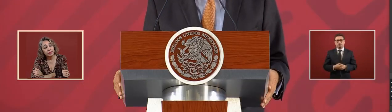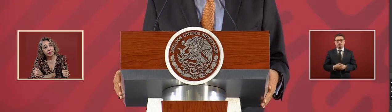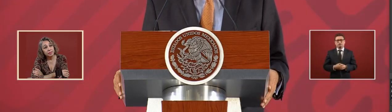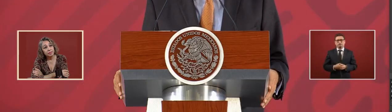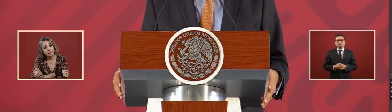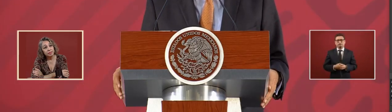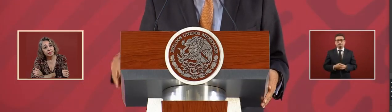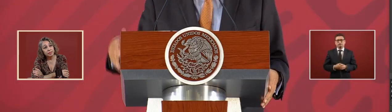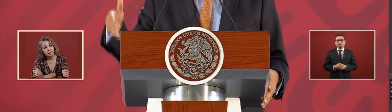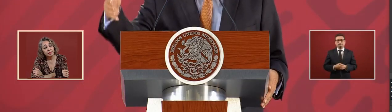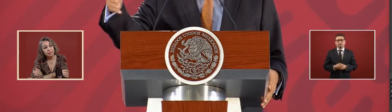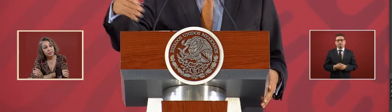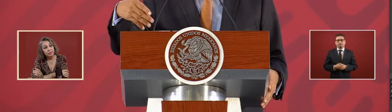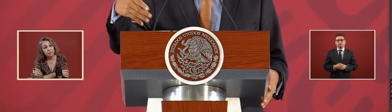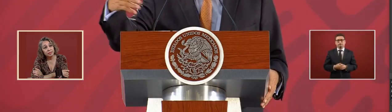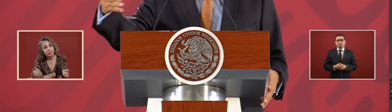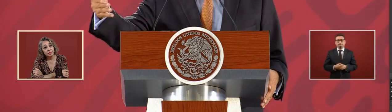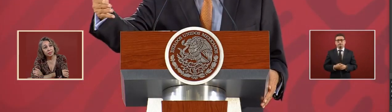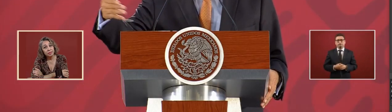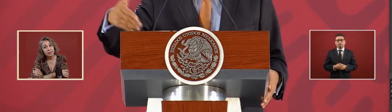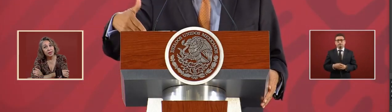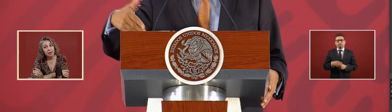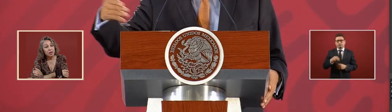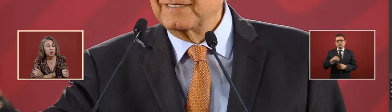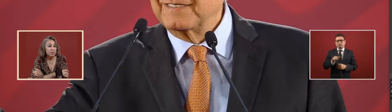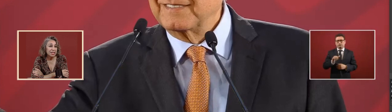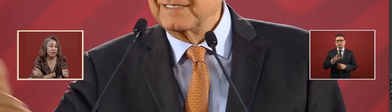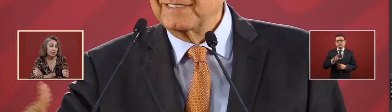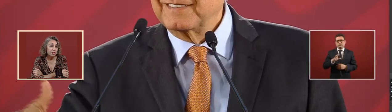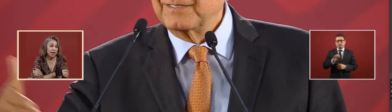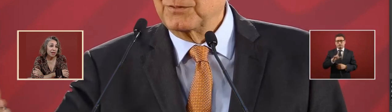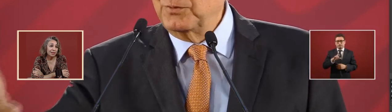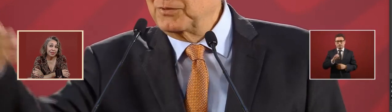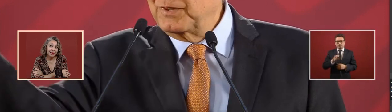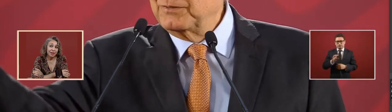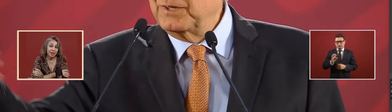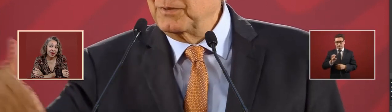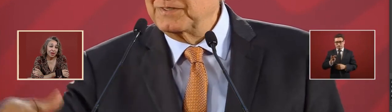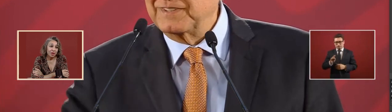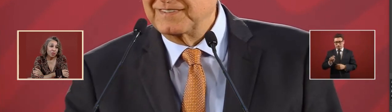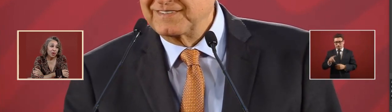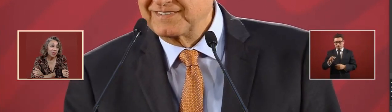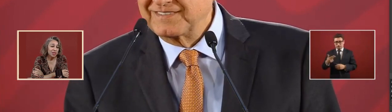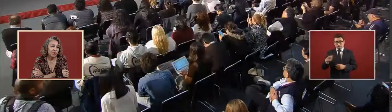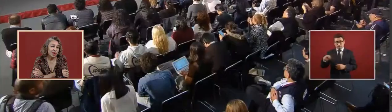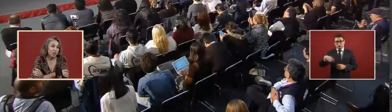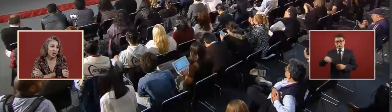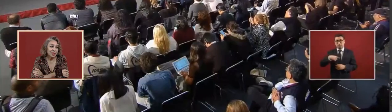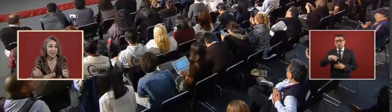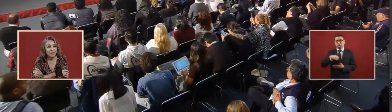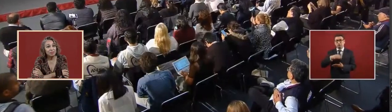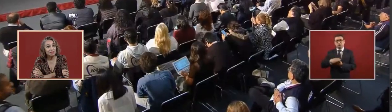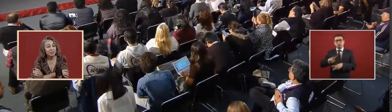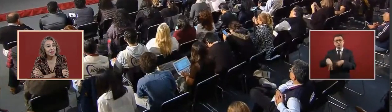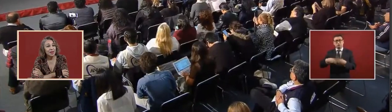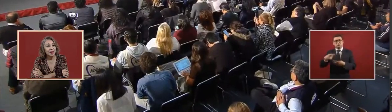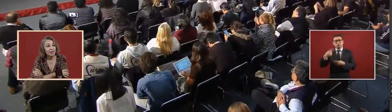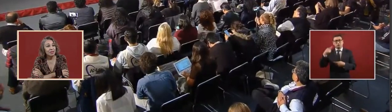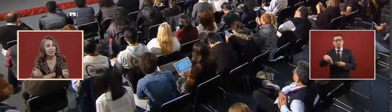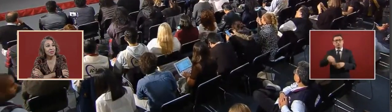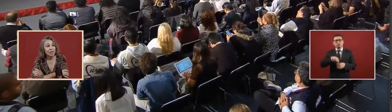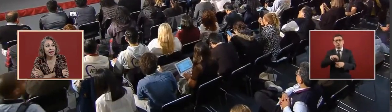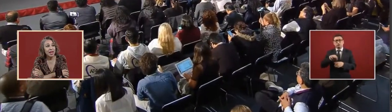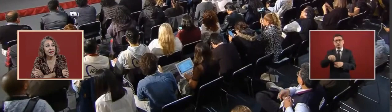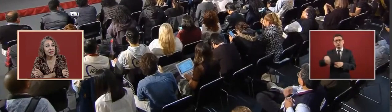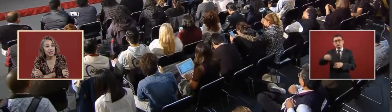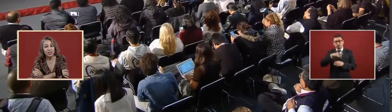2012, con Marcelo Ebrard, with Marcelo Ebrard, fuimos a una encuesta, we went to an inquest para la candidatura a la